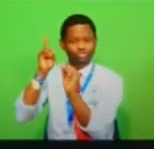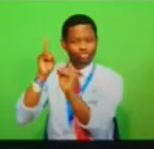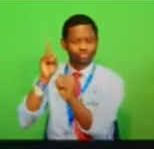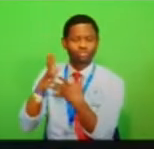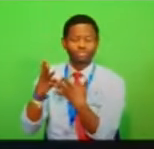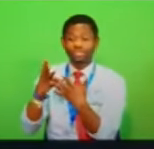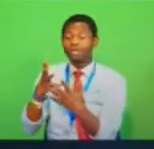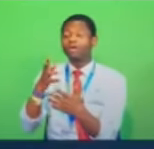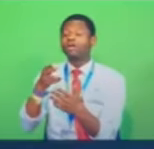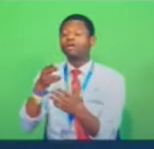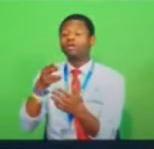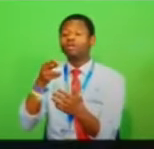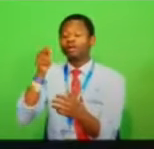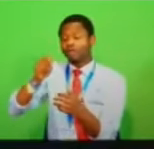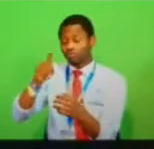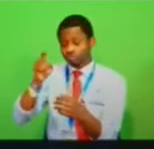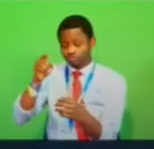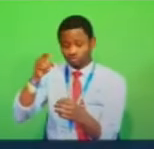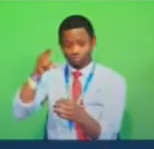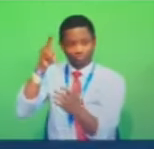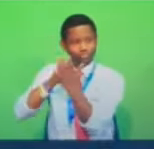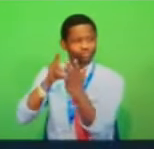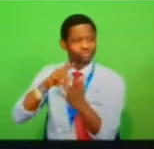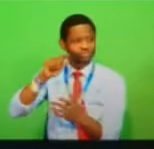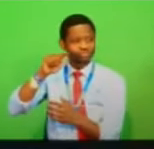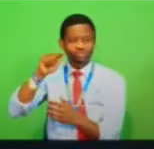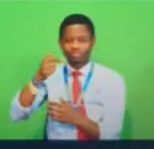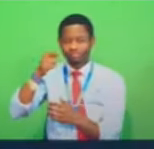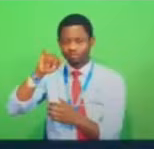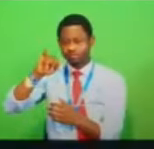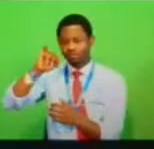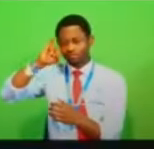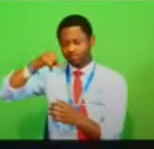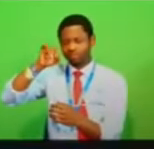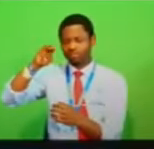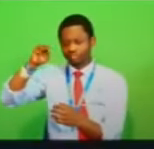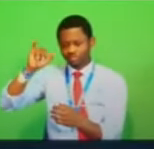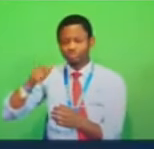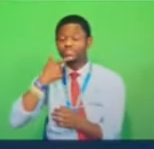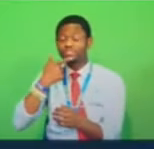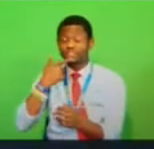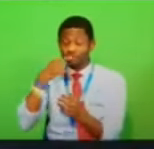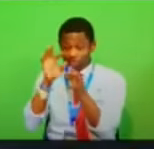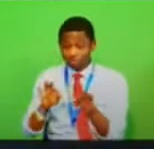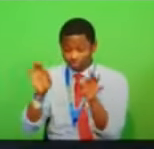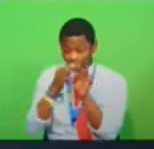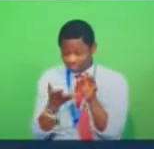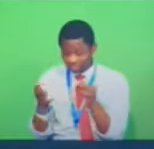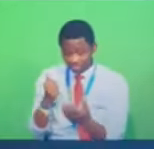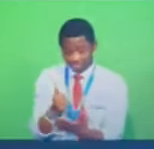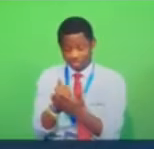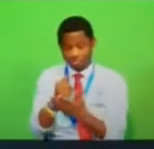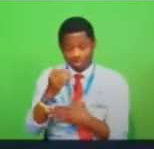Markin reminded us that the cogent factor that will make all our strategy work is when the